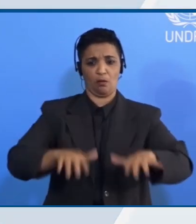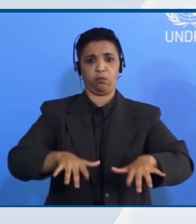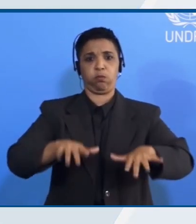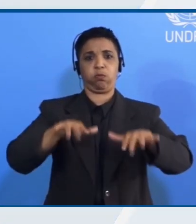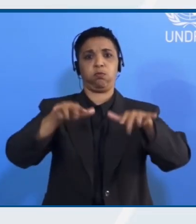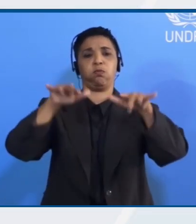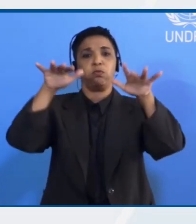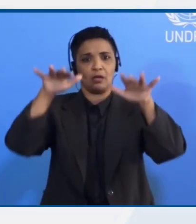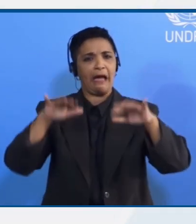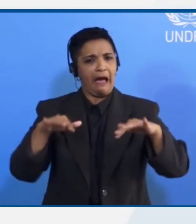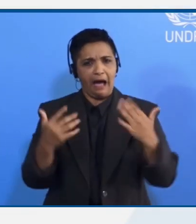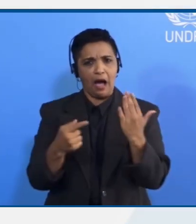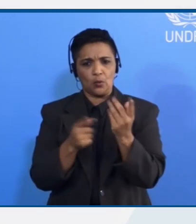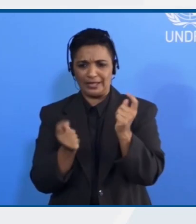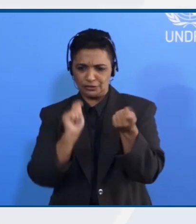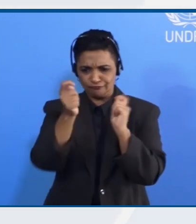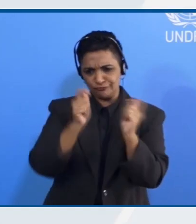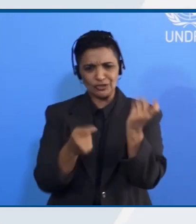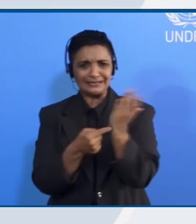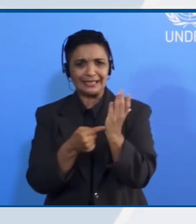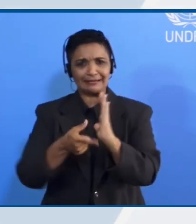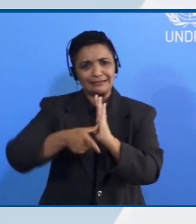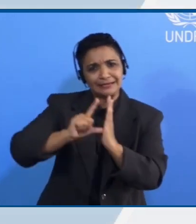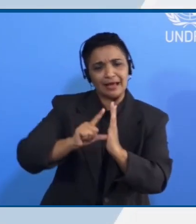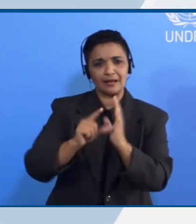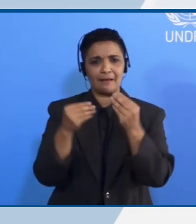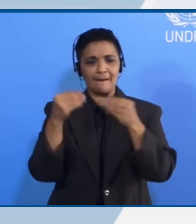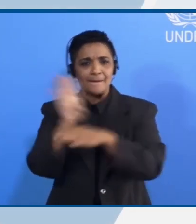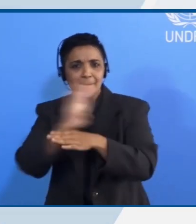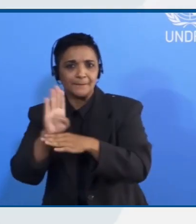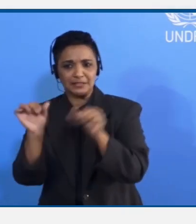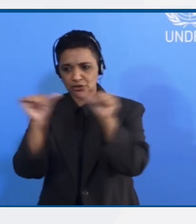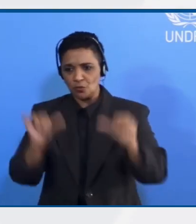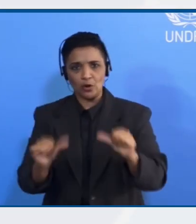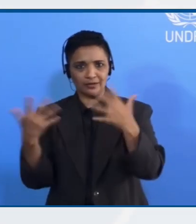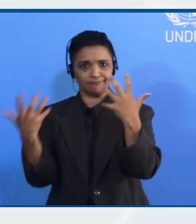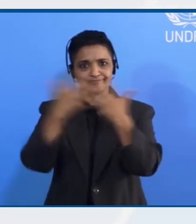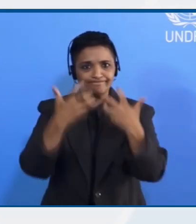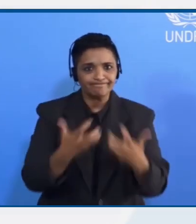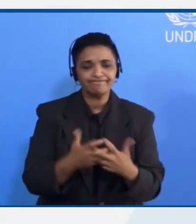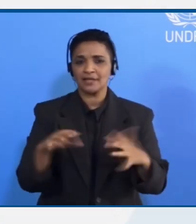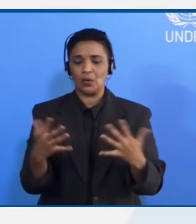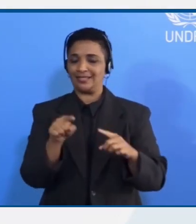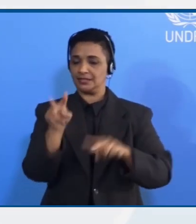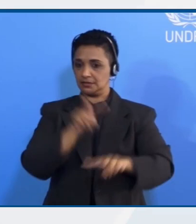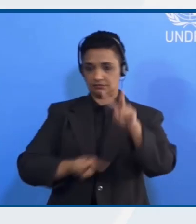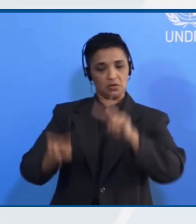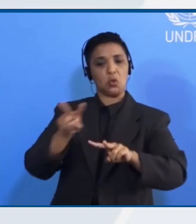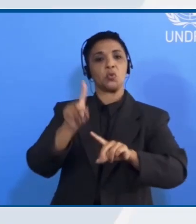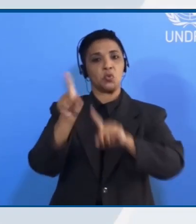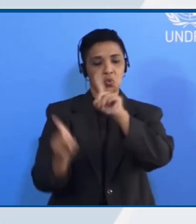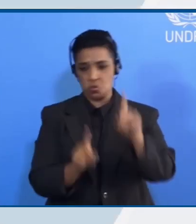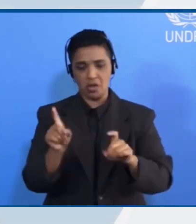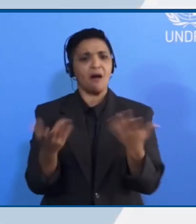do we incorporate these into technical designs, into business models, into performance expectations, becomes really critical. Again, you might